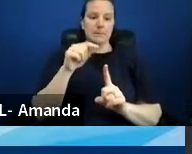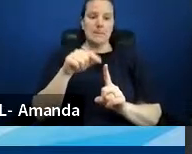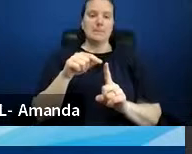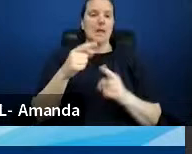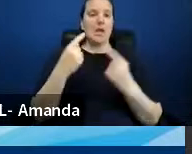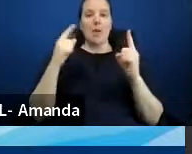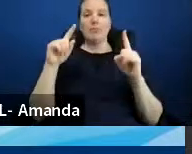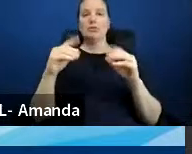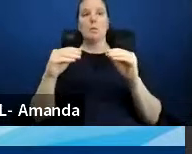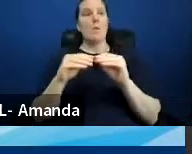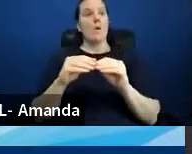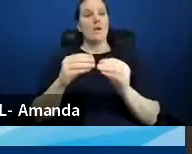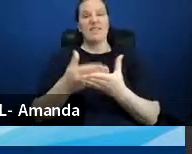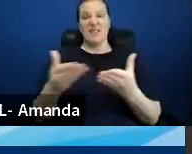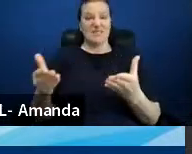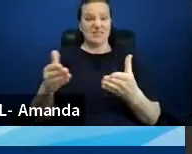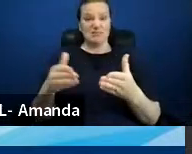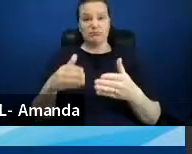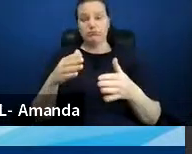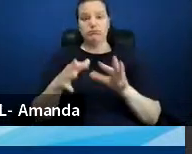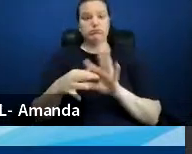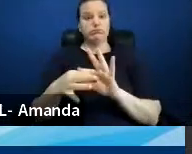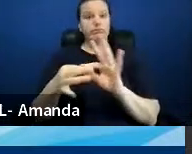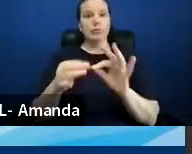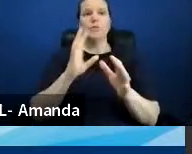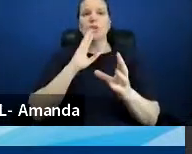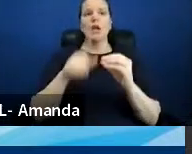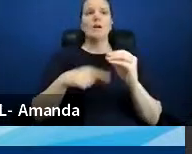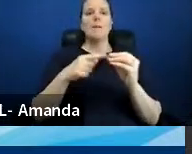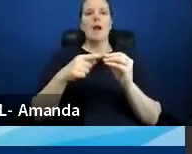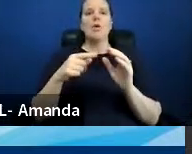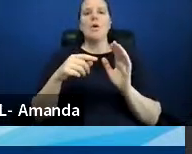be talking about mobility